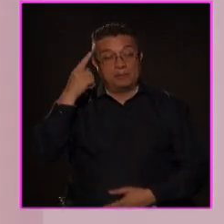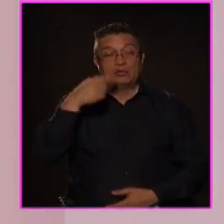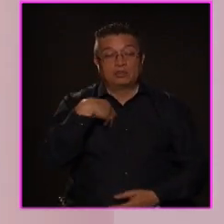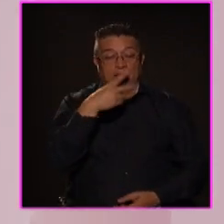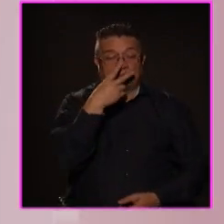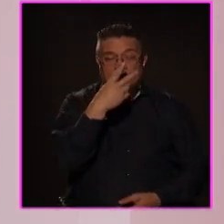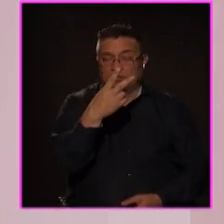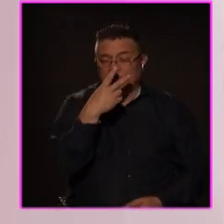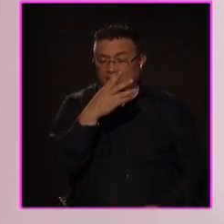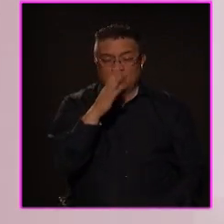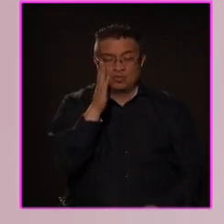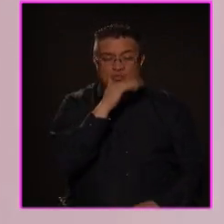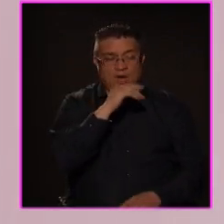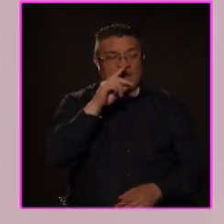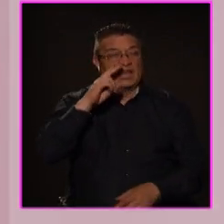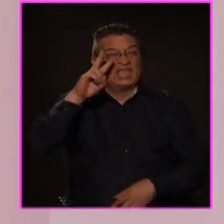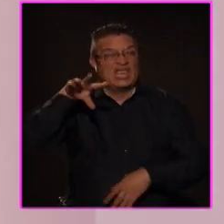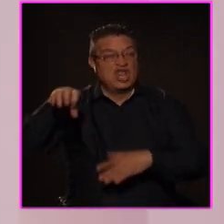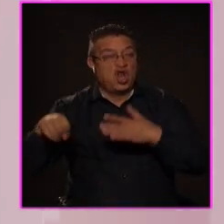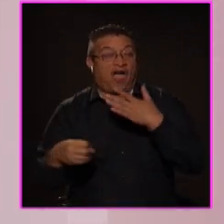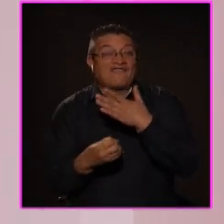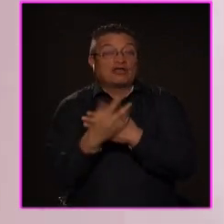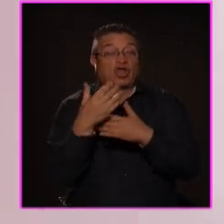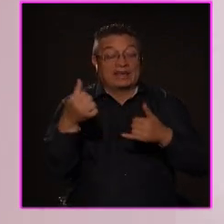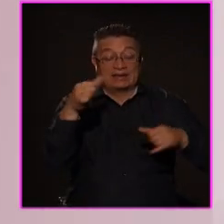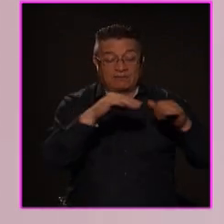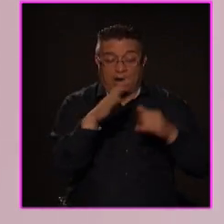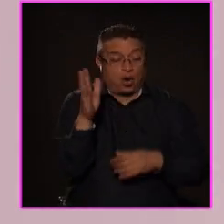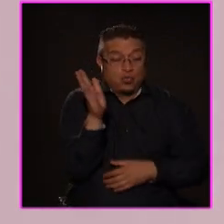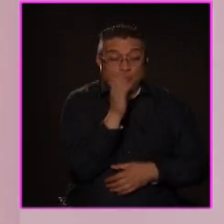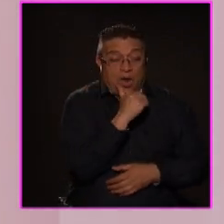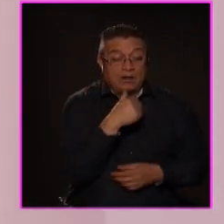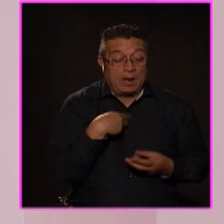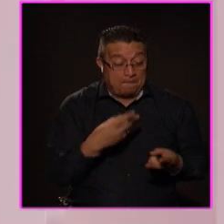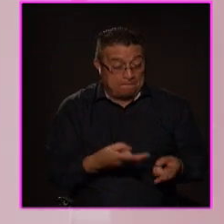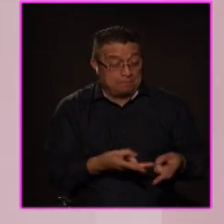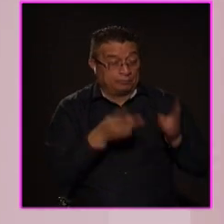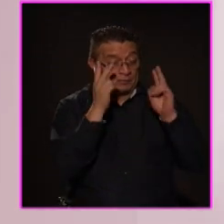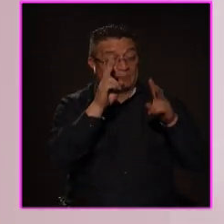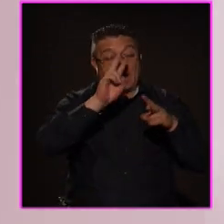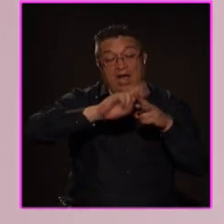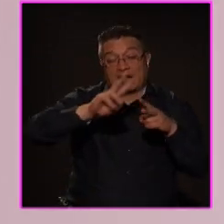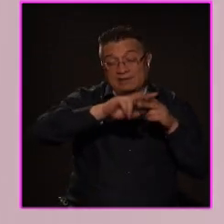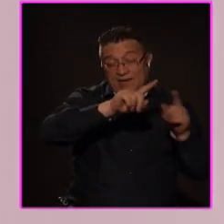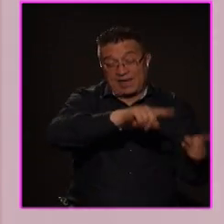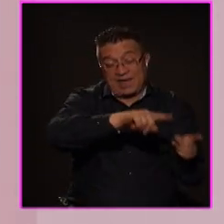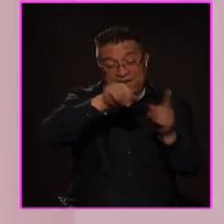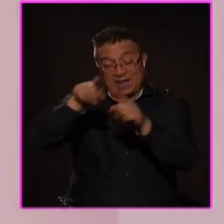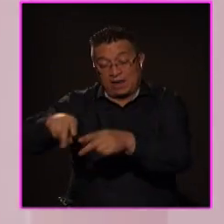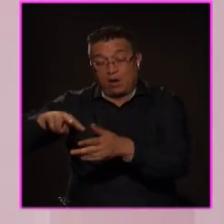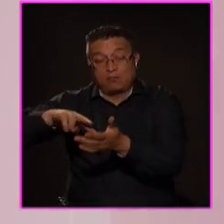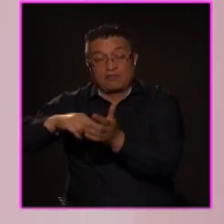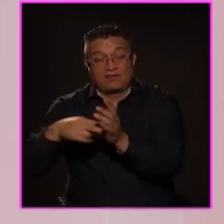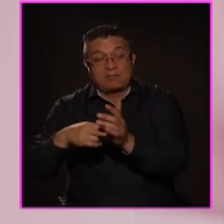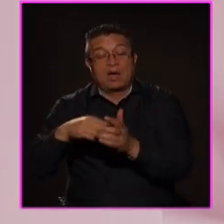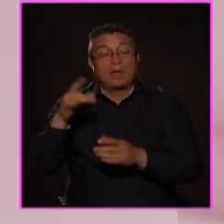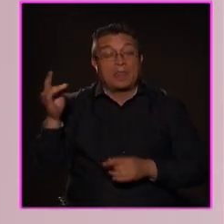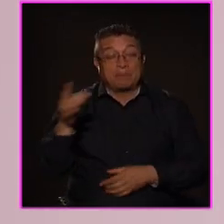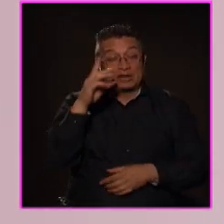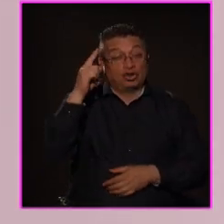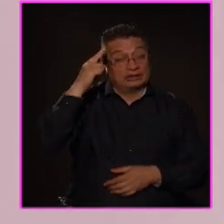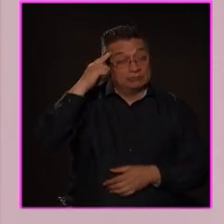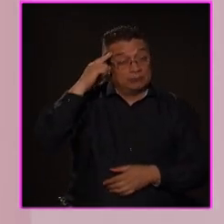innovation that would allow them to solve that problem. But if we use AI in very high-stakes